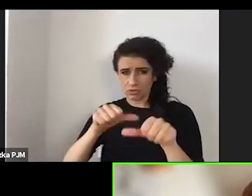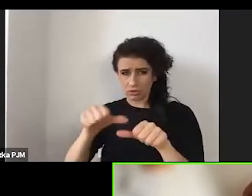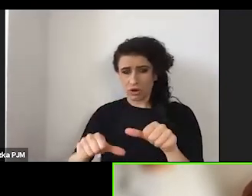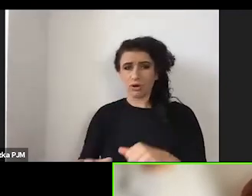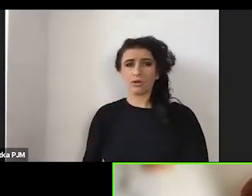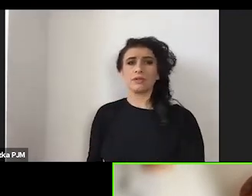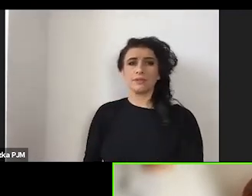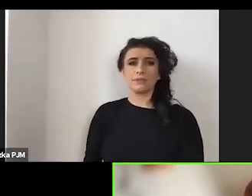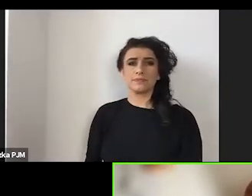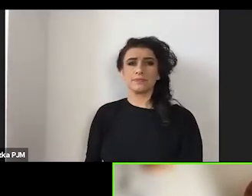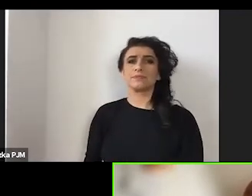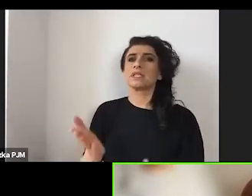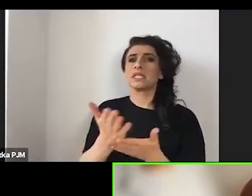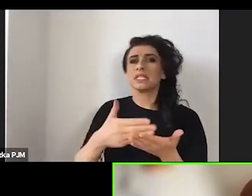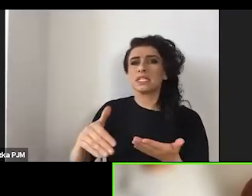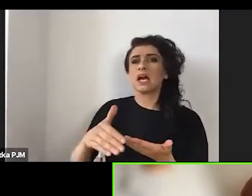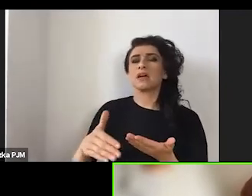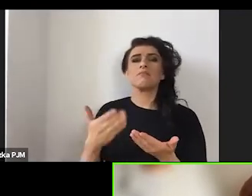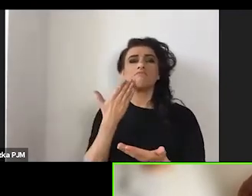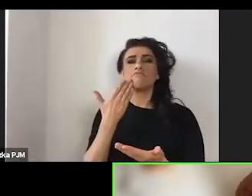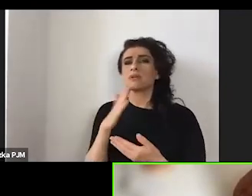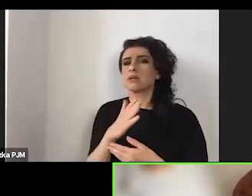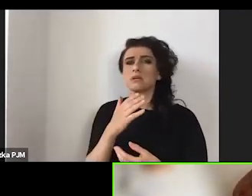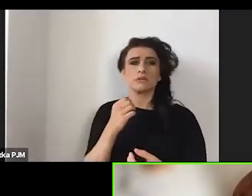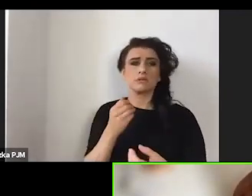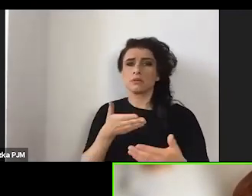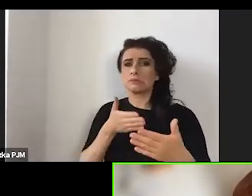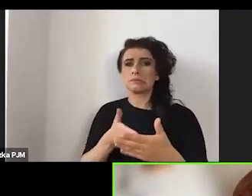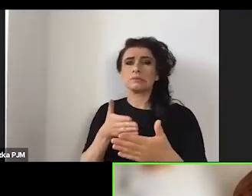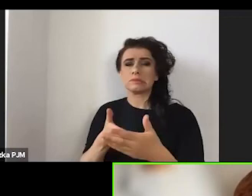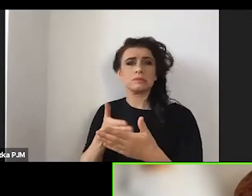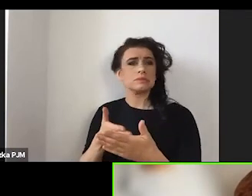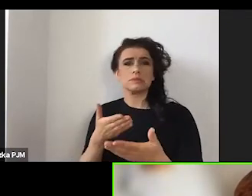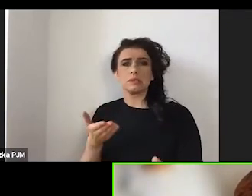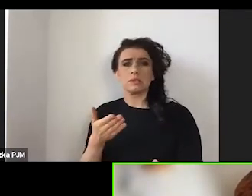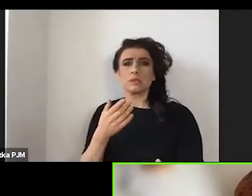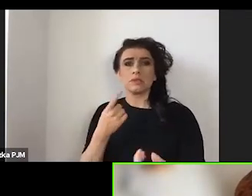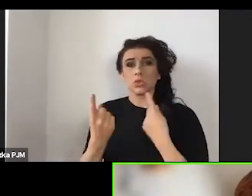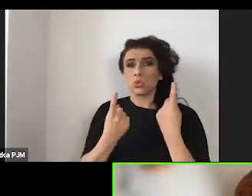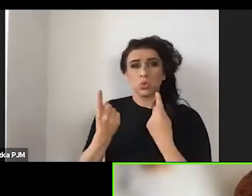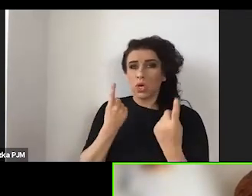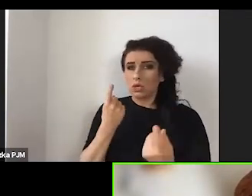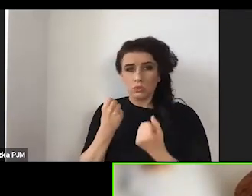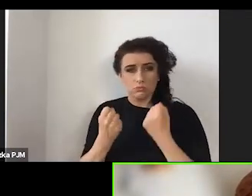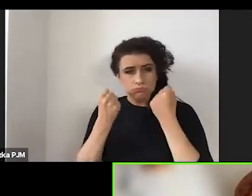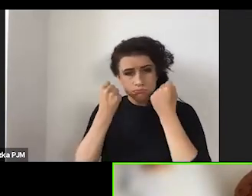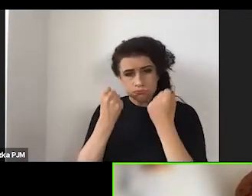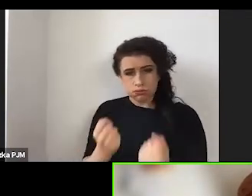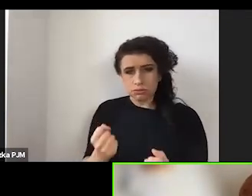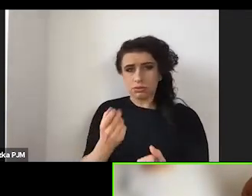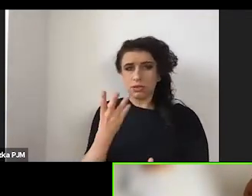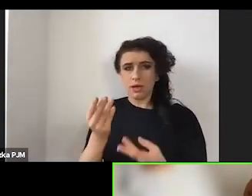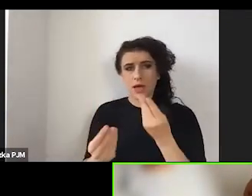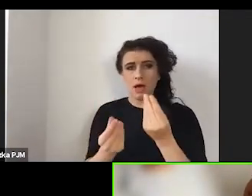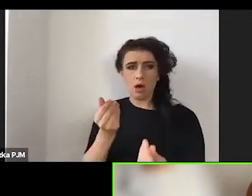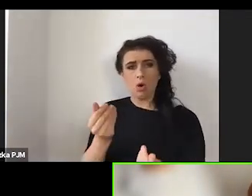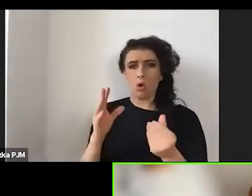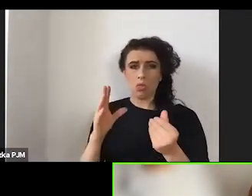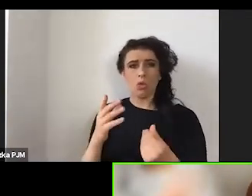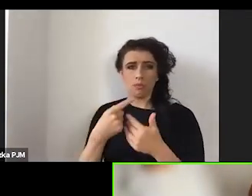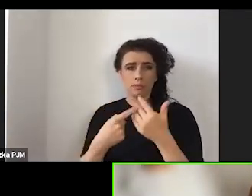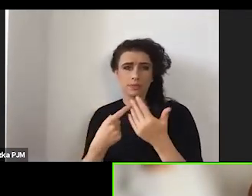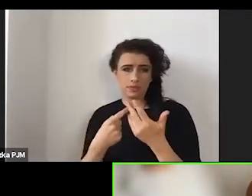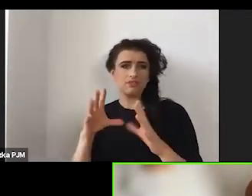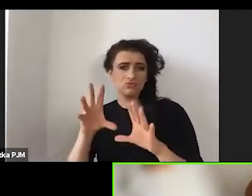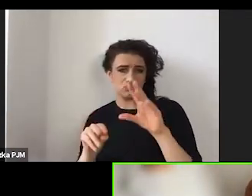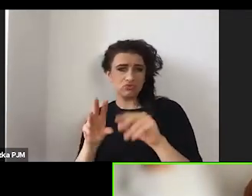you have children that do not access education, that's a huge challenge. Not right now. It's